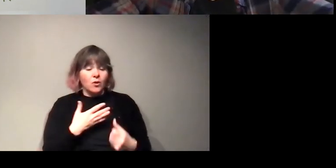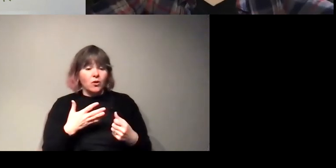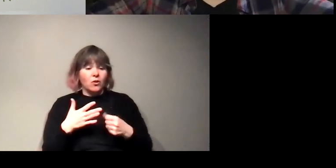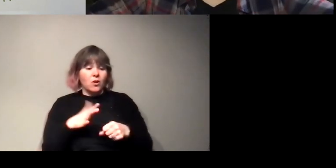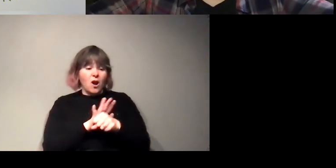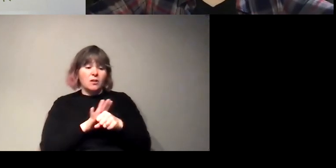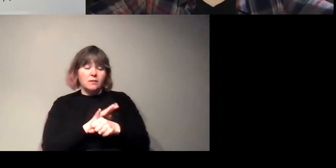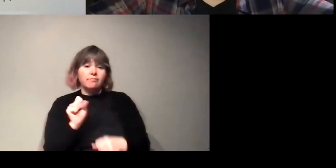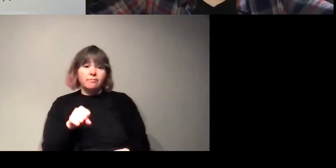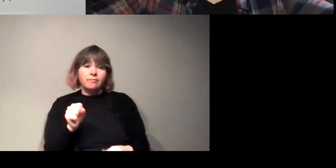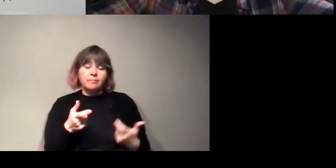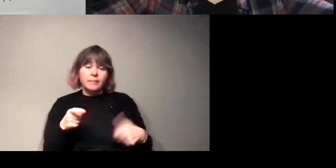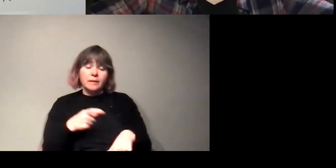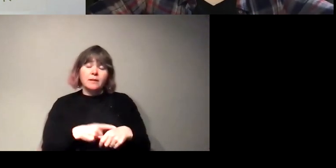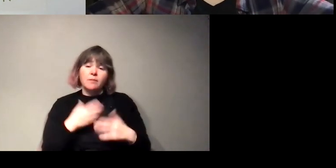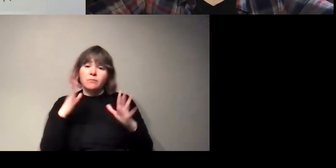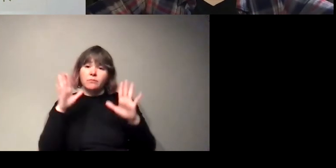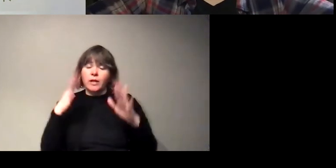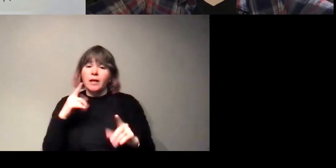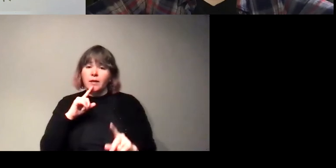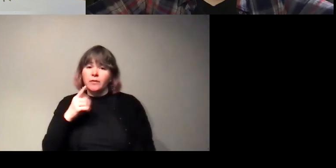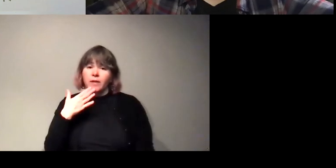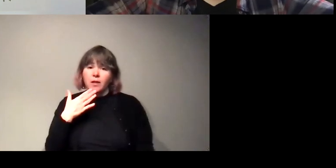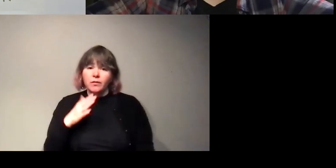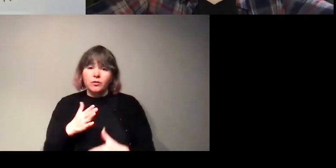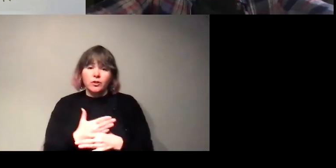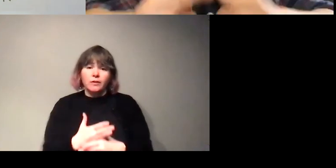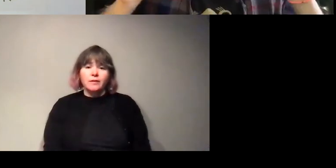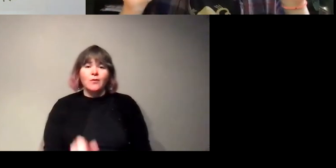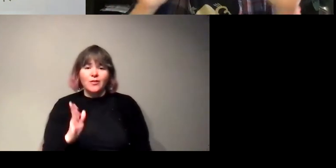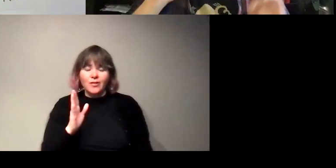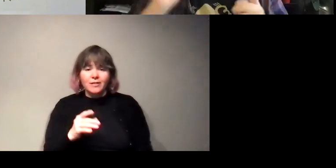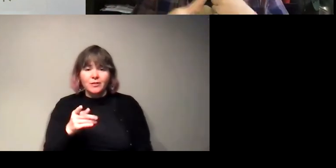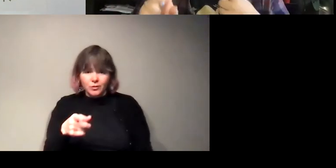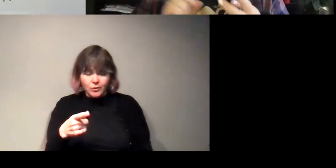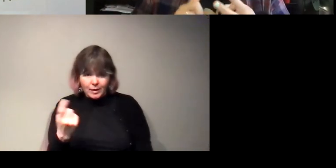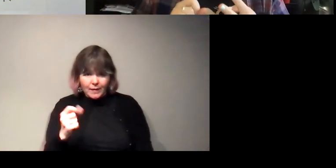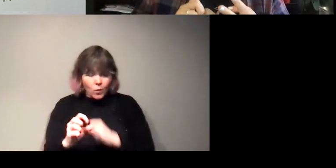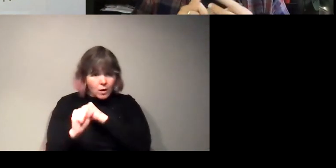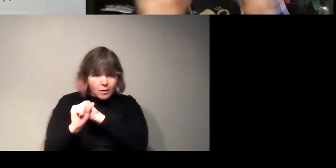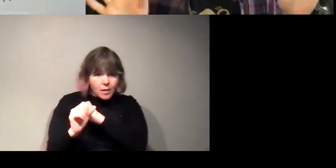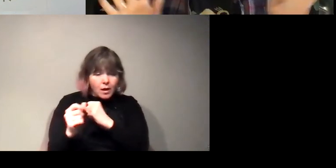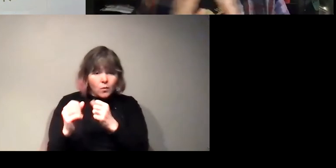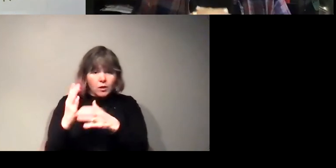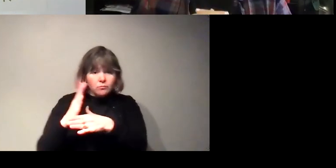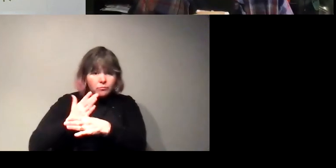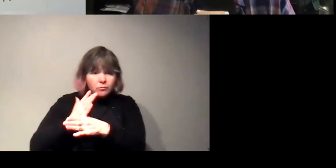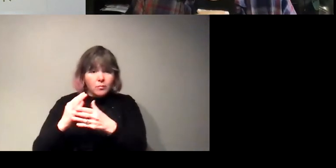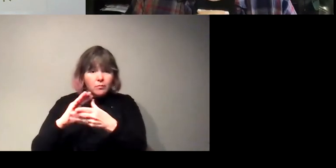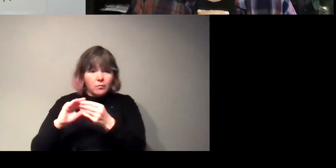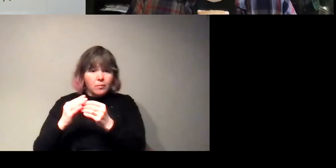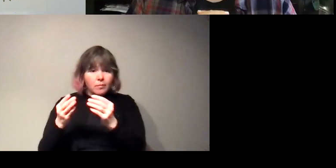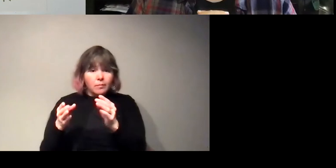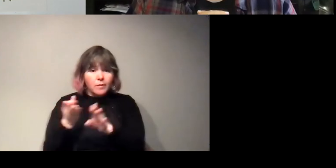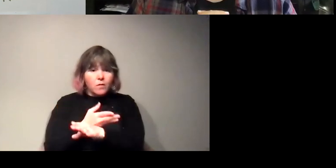time. That's a great answer. Thank you for sharing that. Yeah. Okay, great. So do you have anything that you'd like to plug? Anything else you'd like to say before we wrap